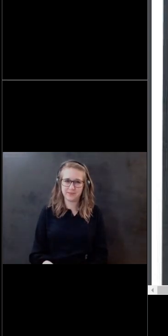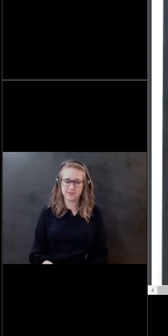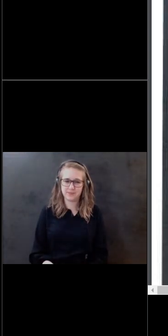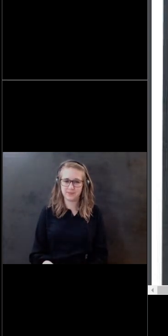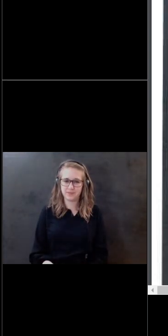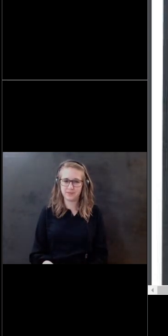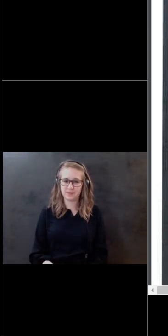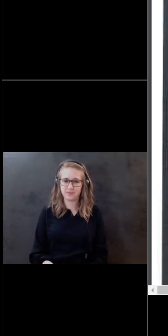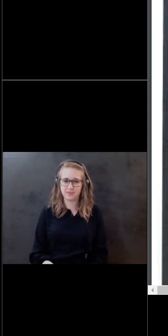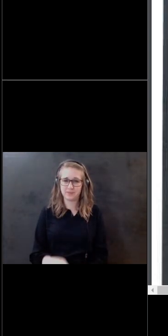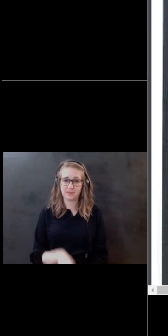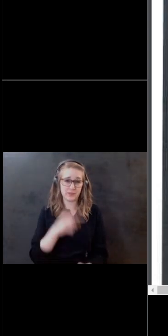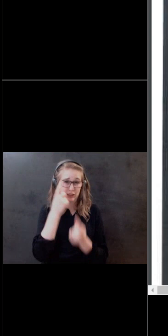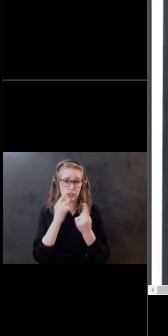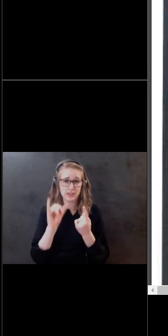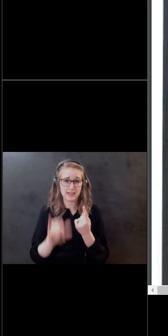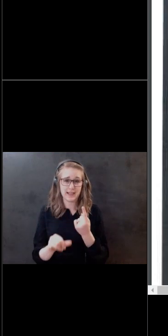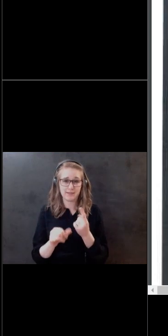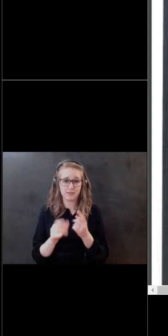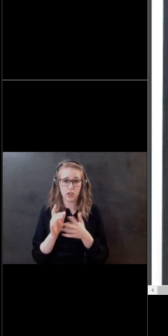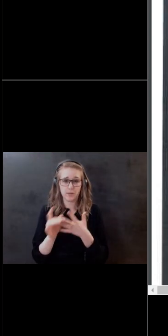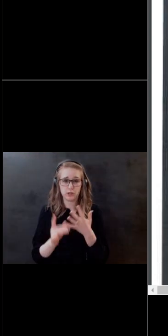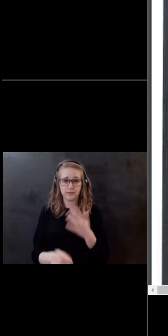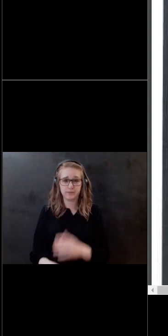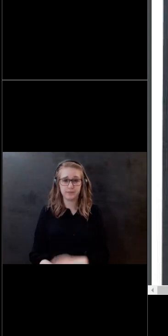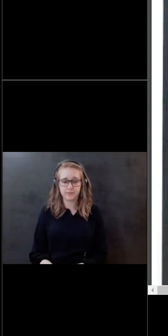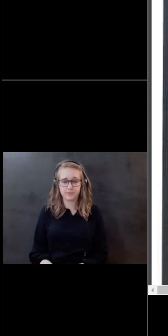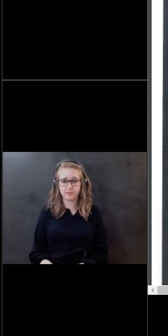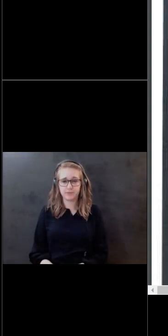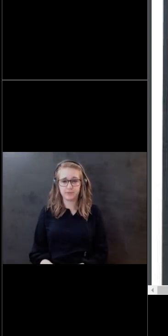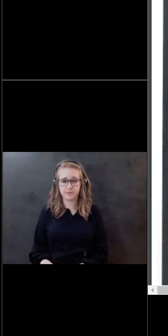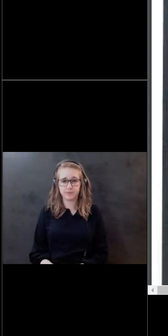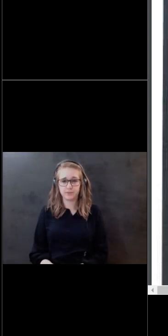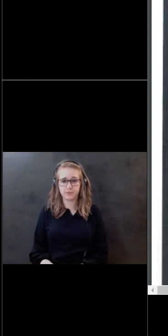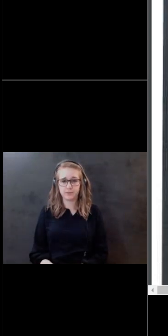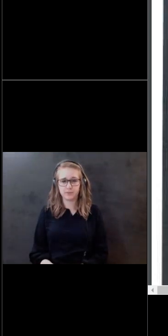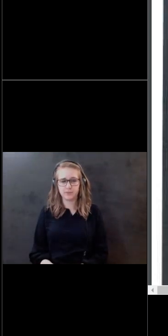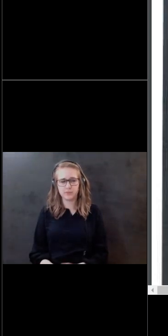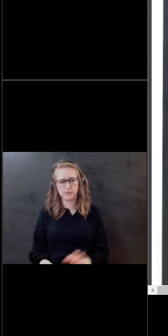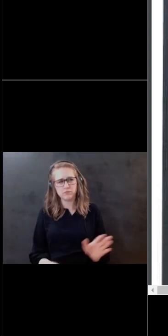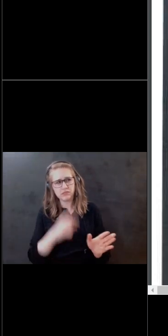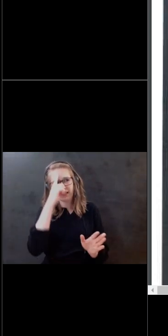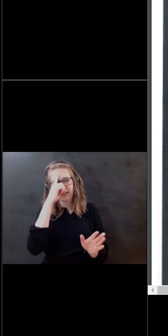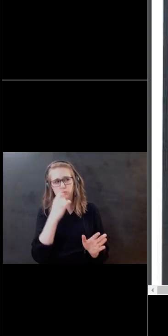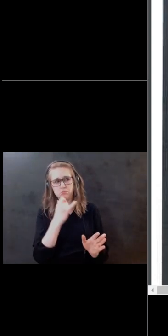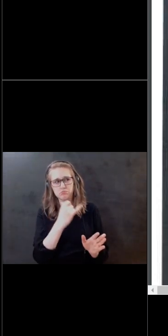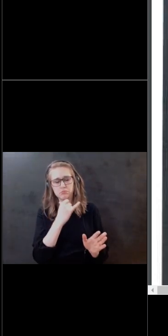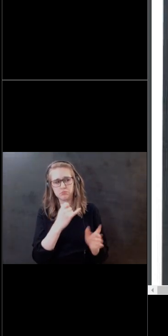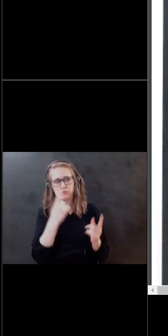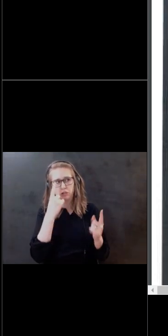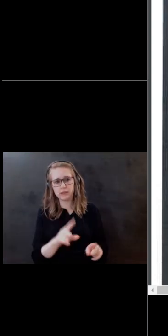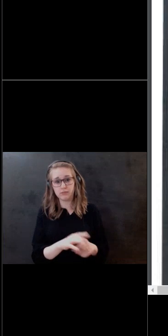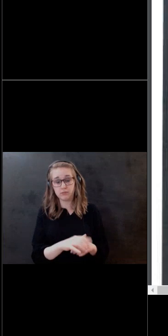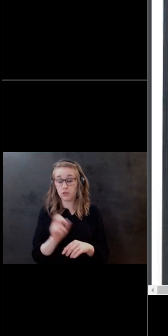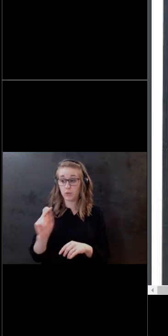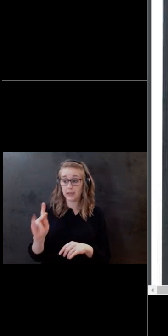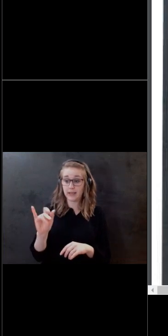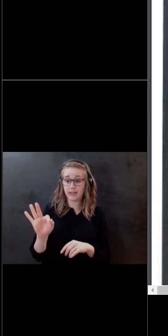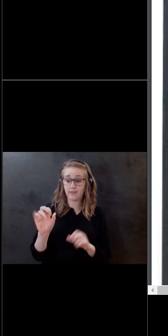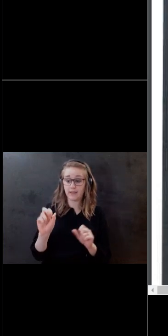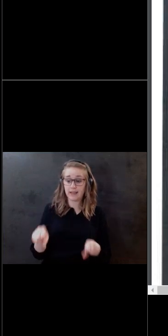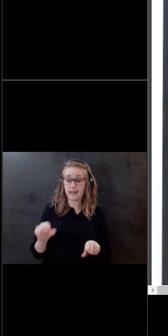if you'd consider that as an alternative. I think we're on the same page about that. Okay. All right. Well, if we can do it that way